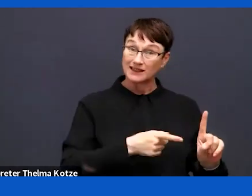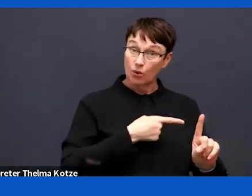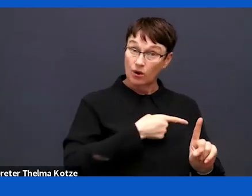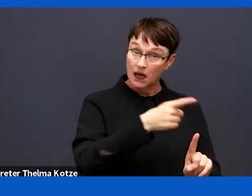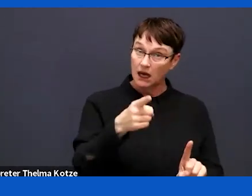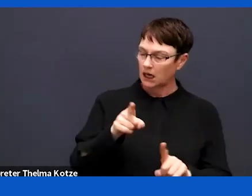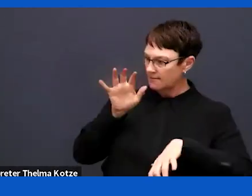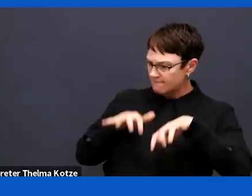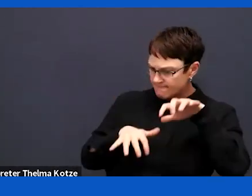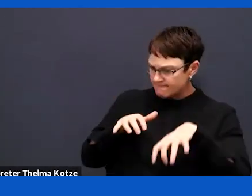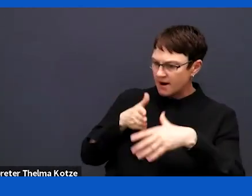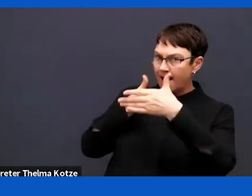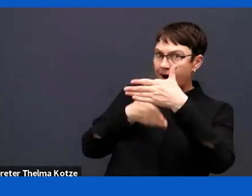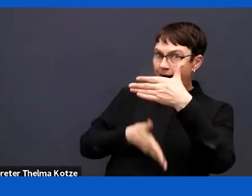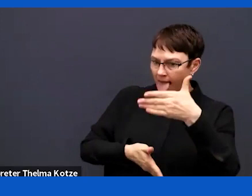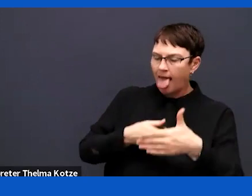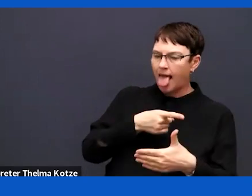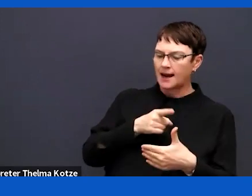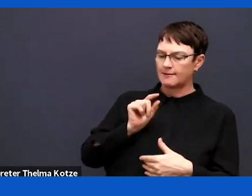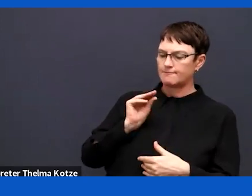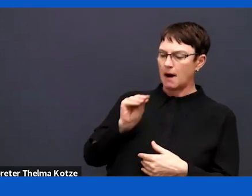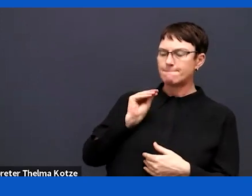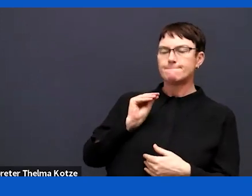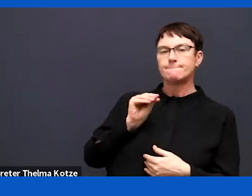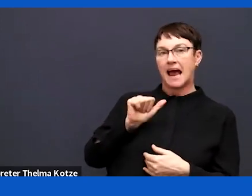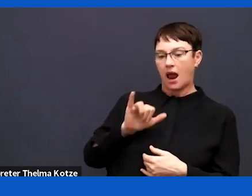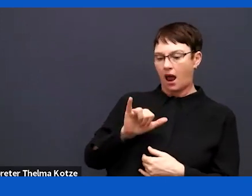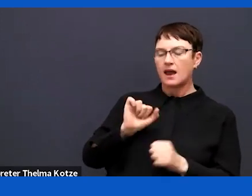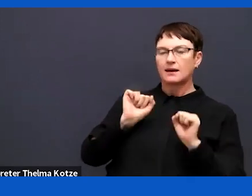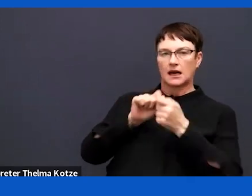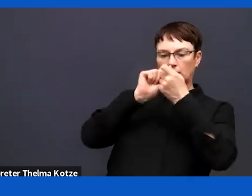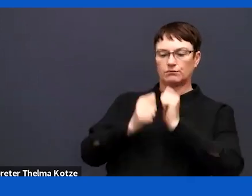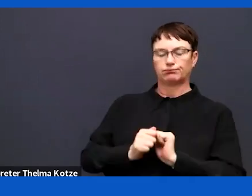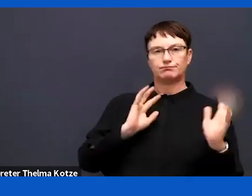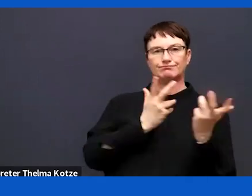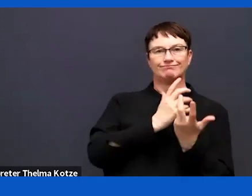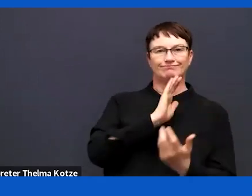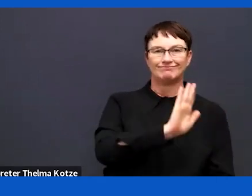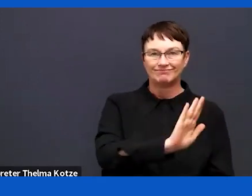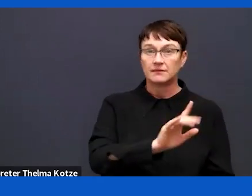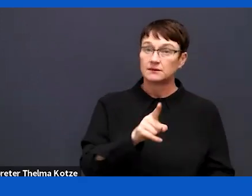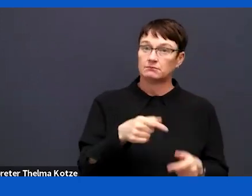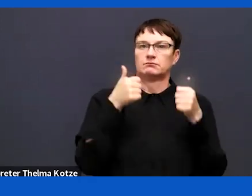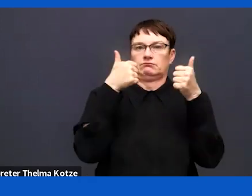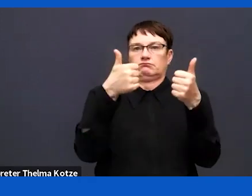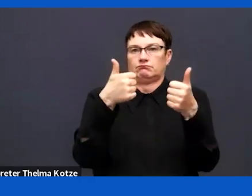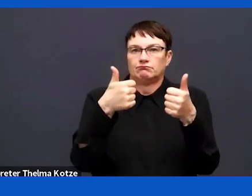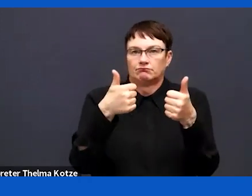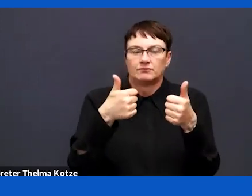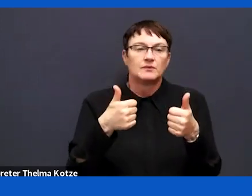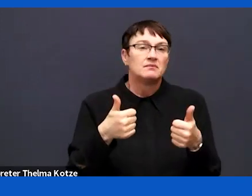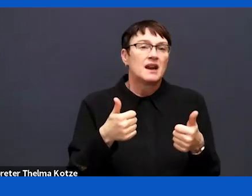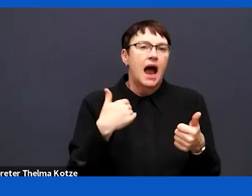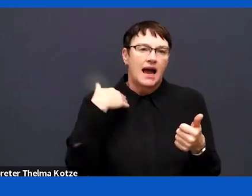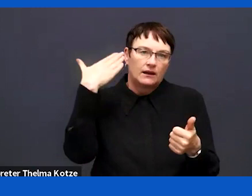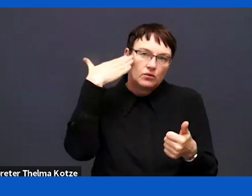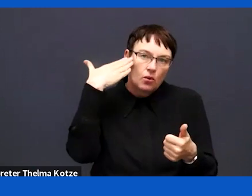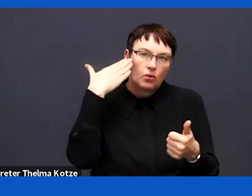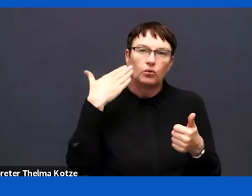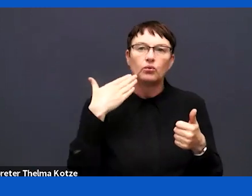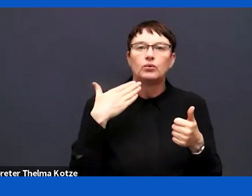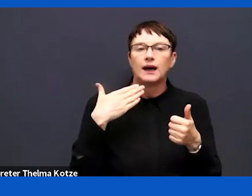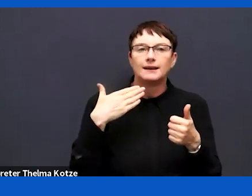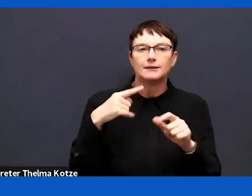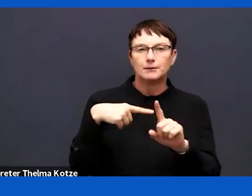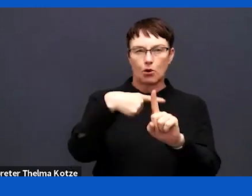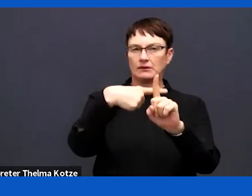expert testers at Include. You are both testing websites and testing with assistive technology as well.